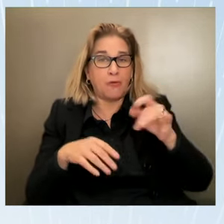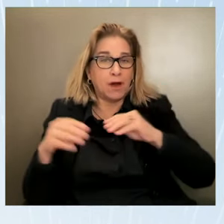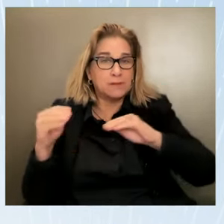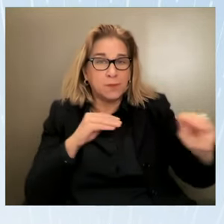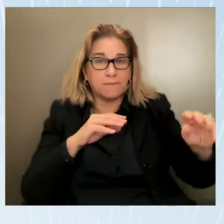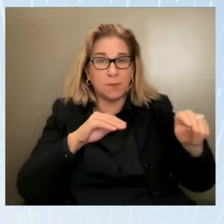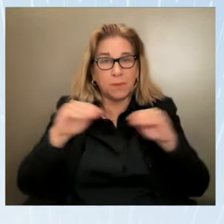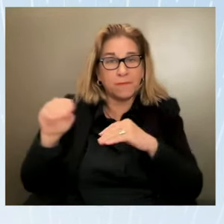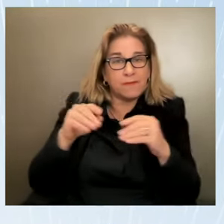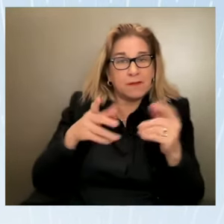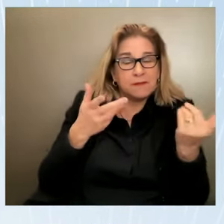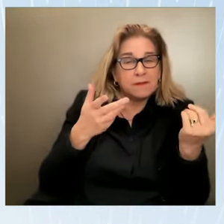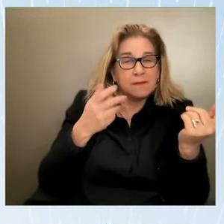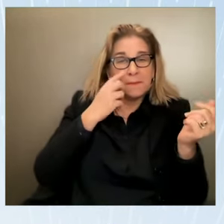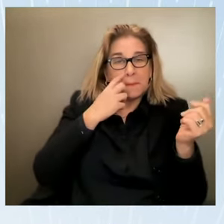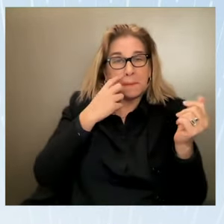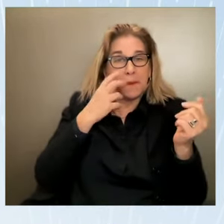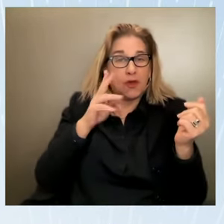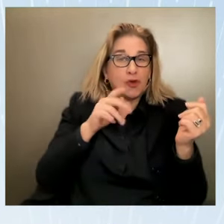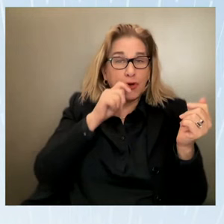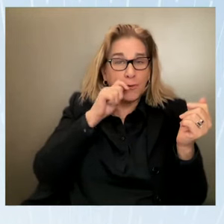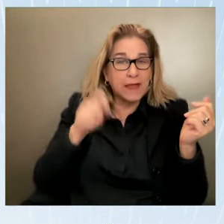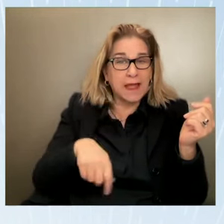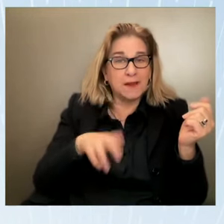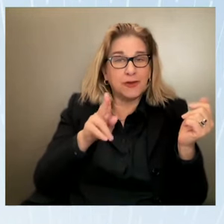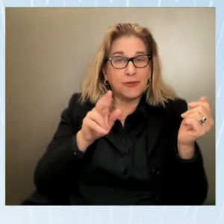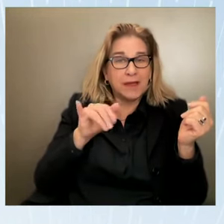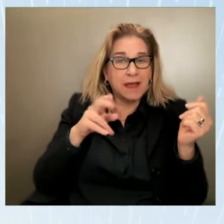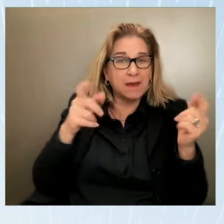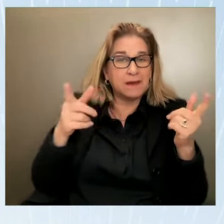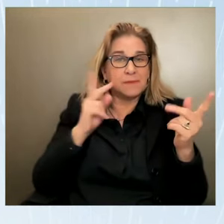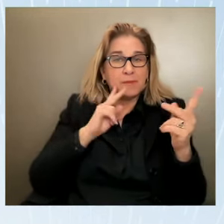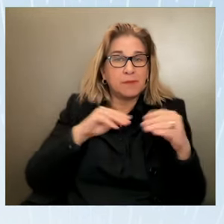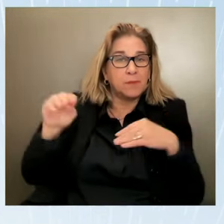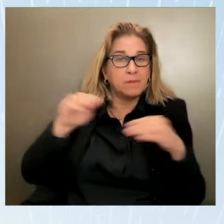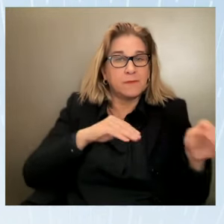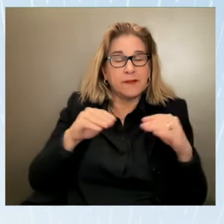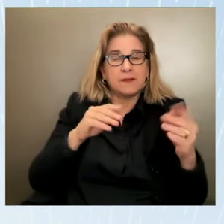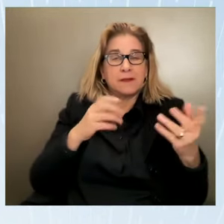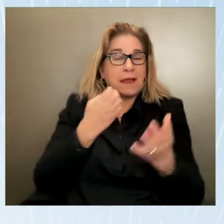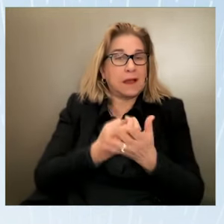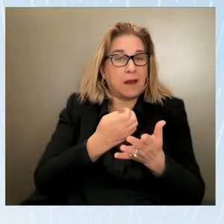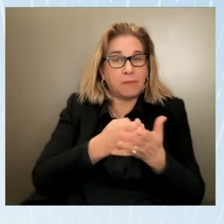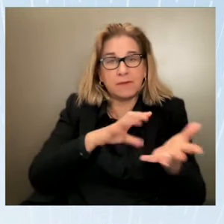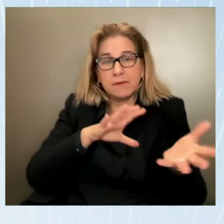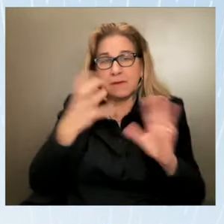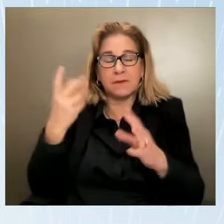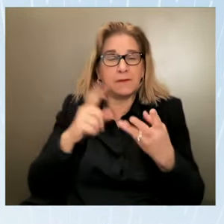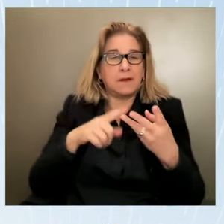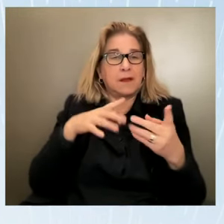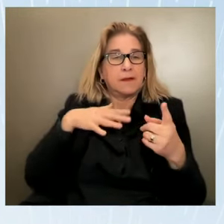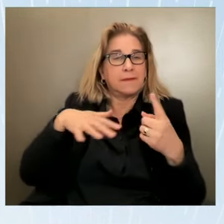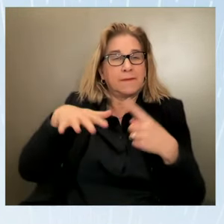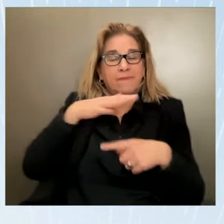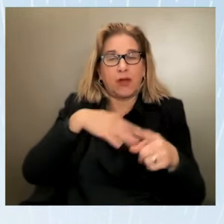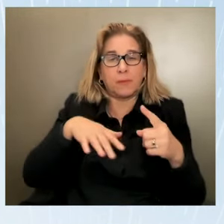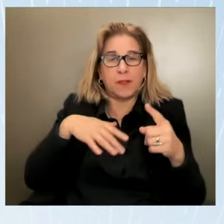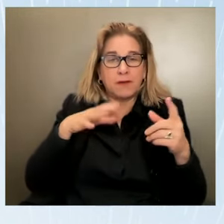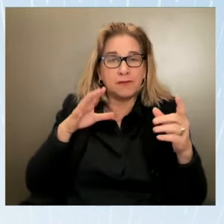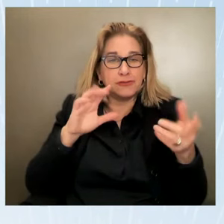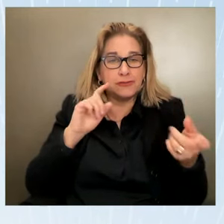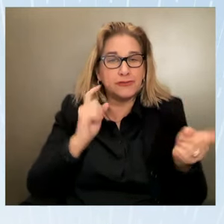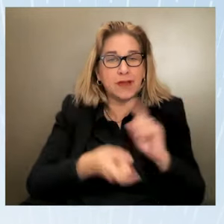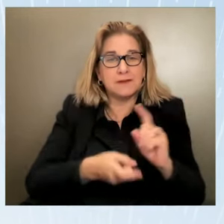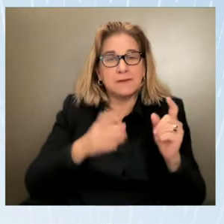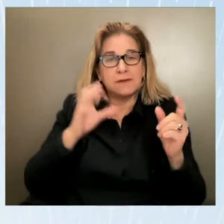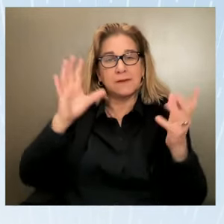resulting from conflicts, economic crises, environmental change. And these issues, along with cyber-based trafficking and the corrupt actors